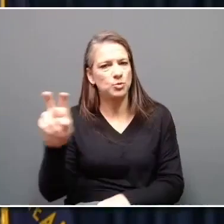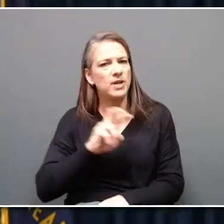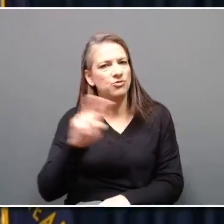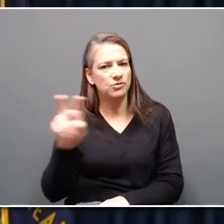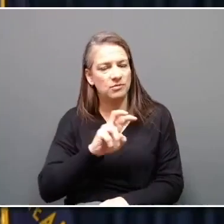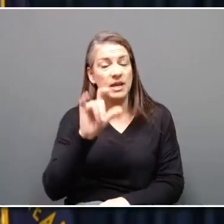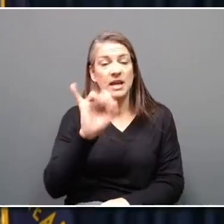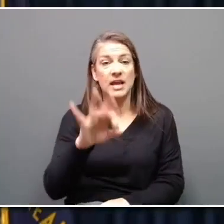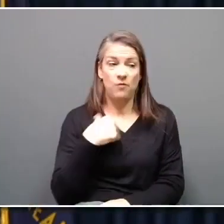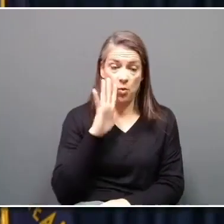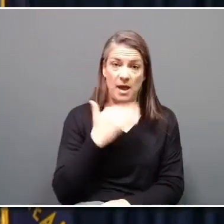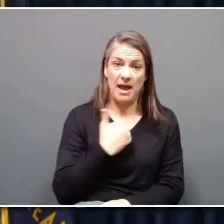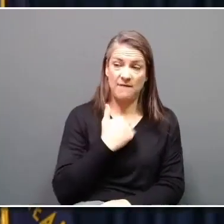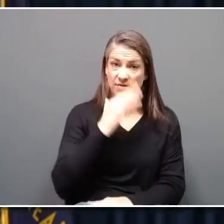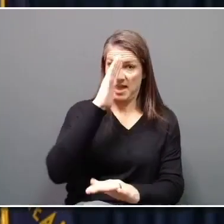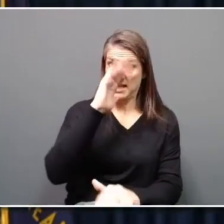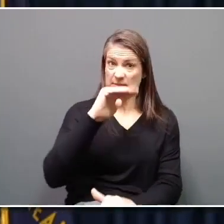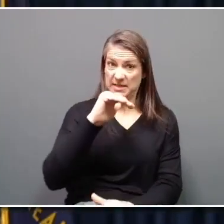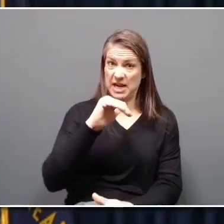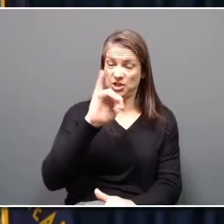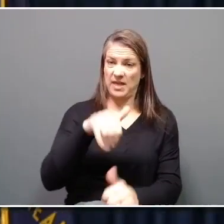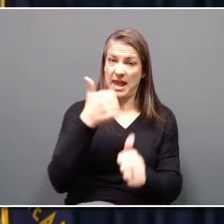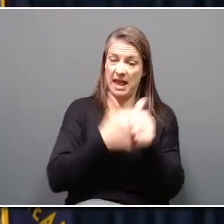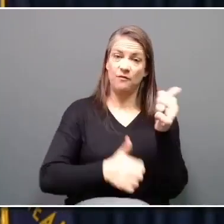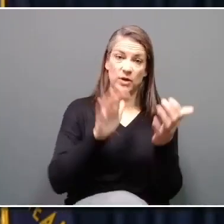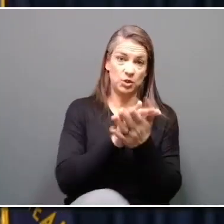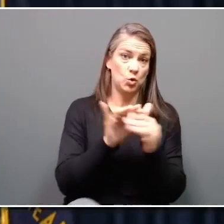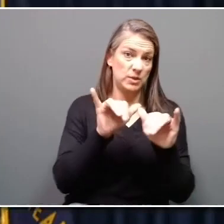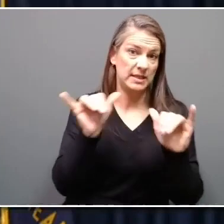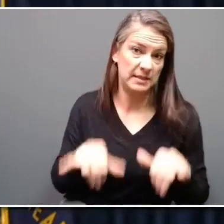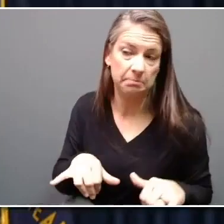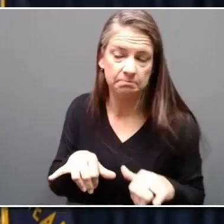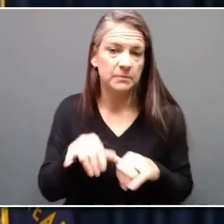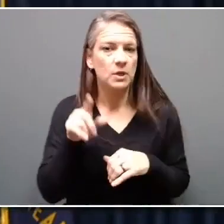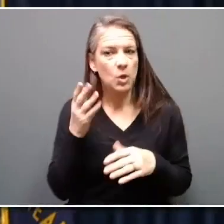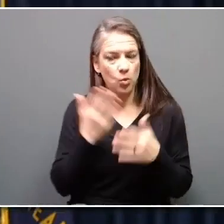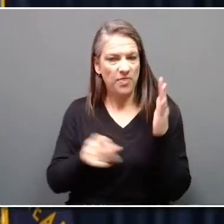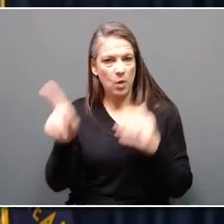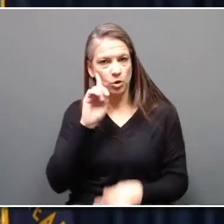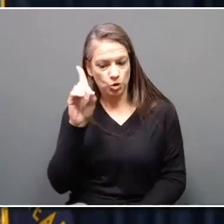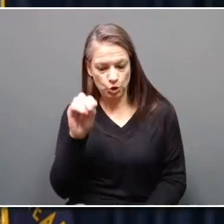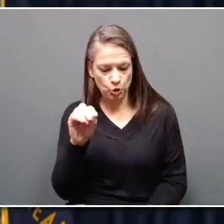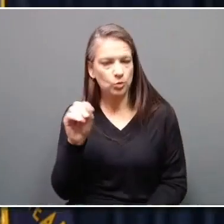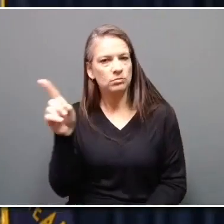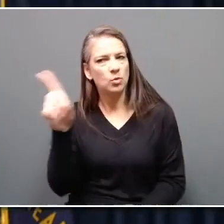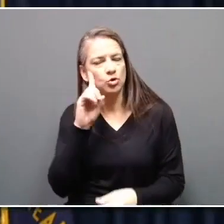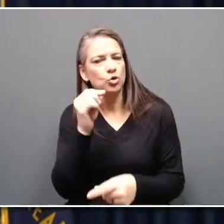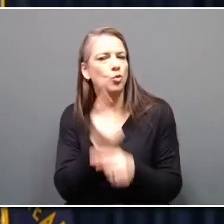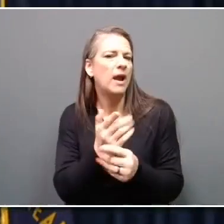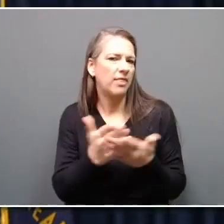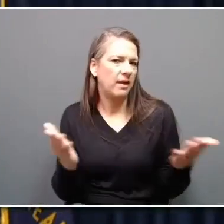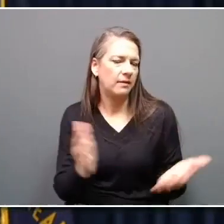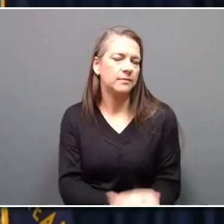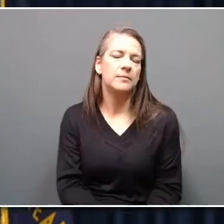the expectation that every school system is ultimately going to do the right thing. And then, you know,